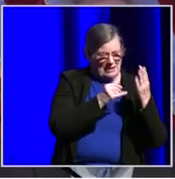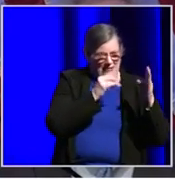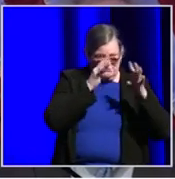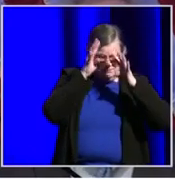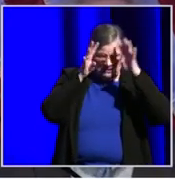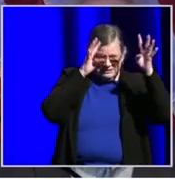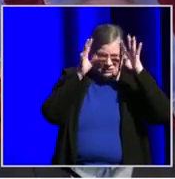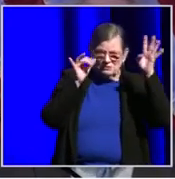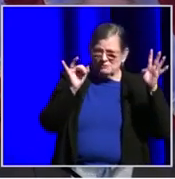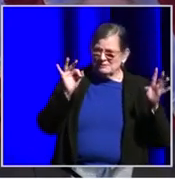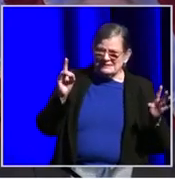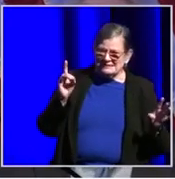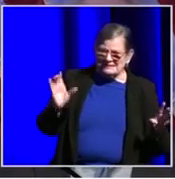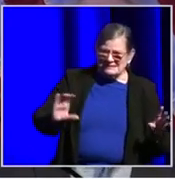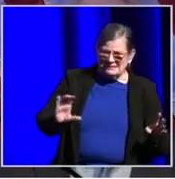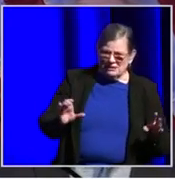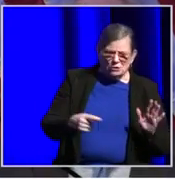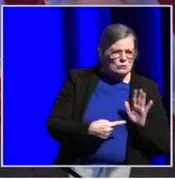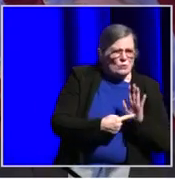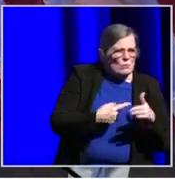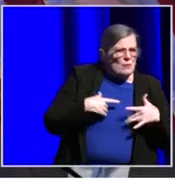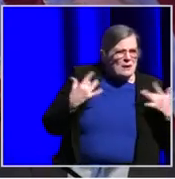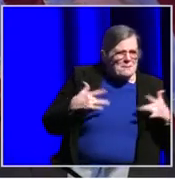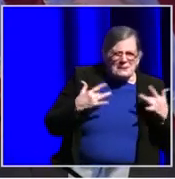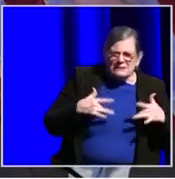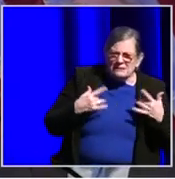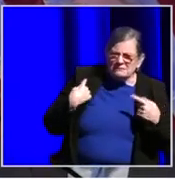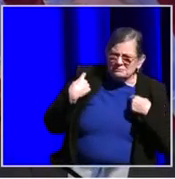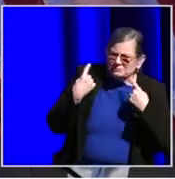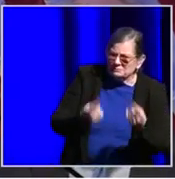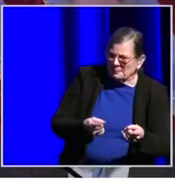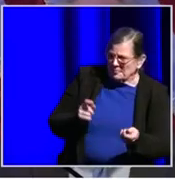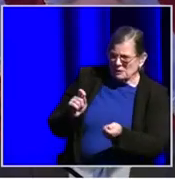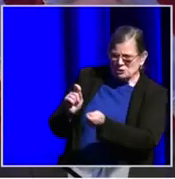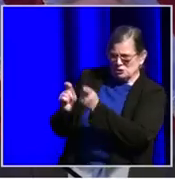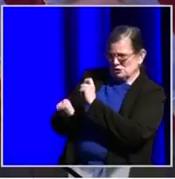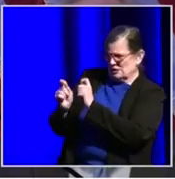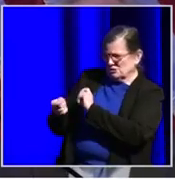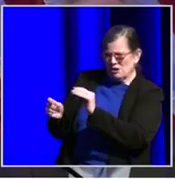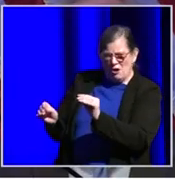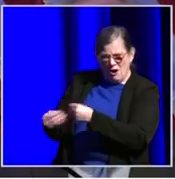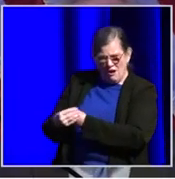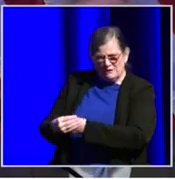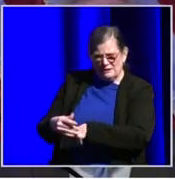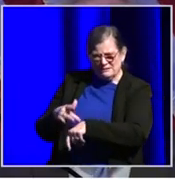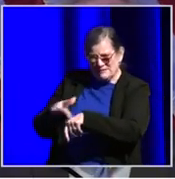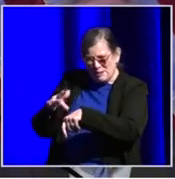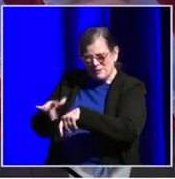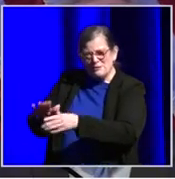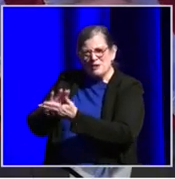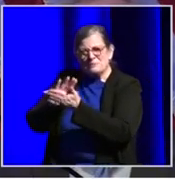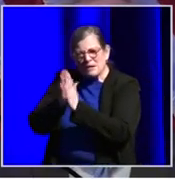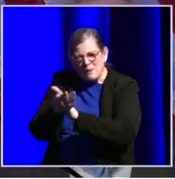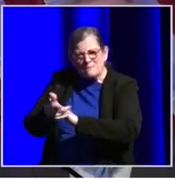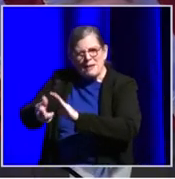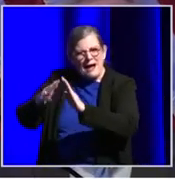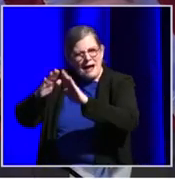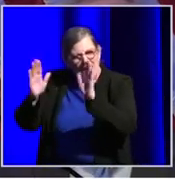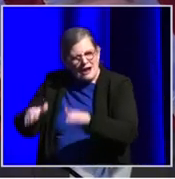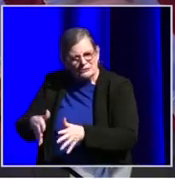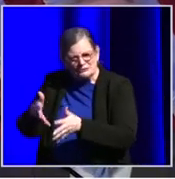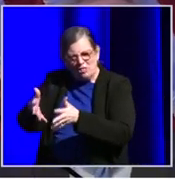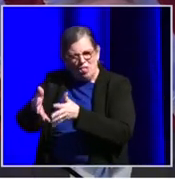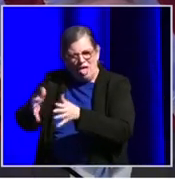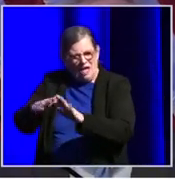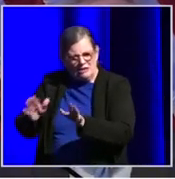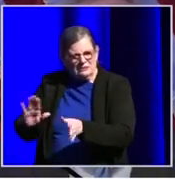must happen. And of course, converting office space into housing is the key to unlocking the potential of